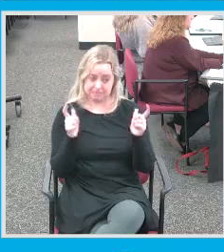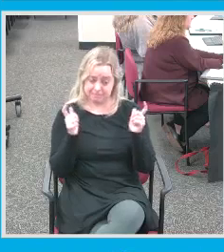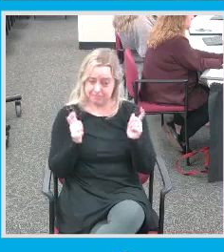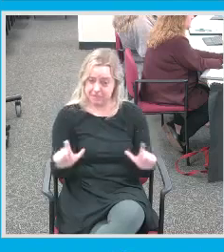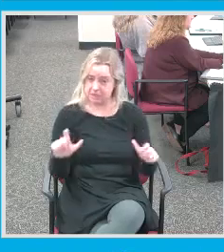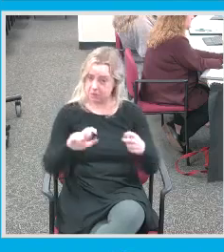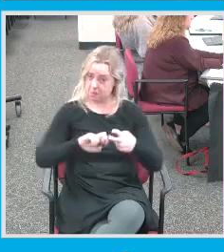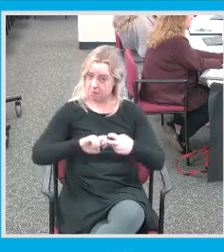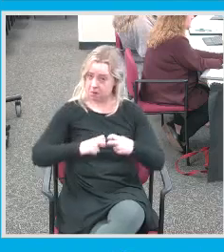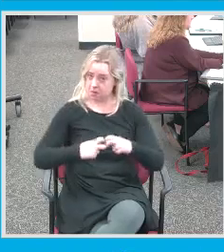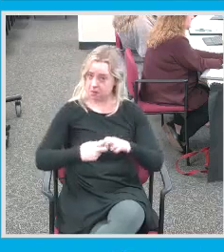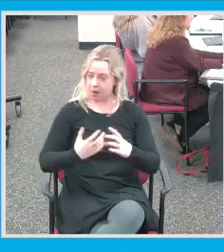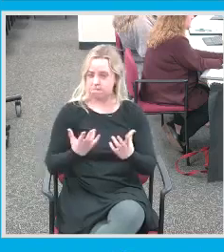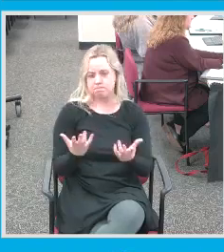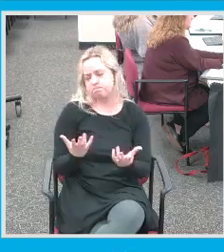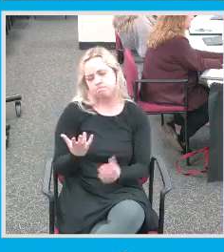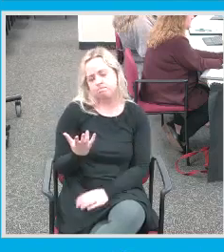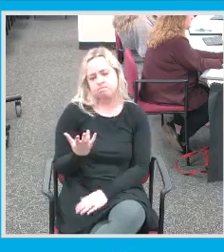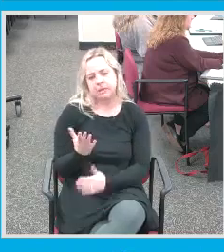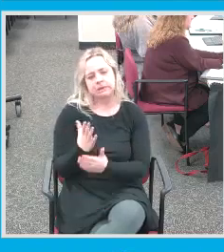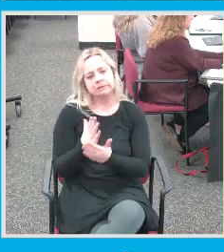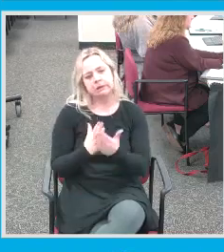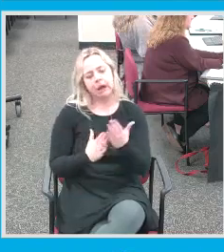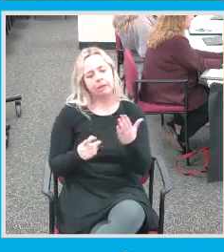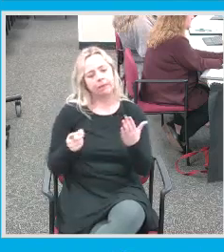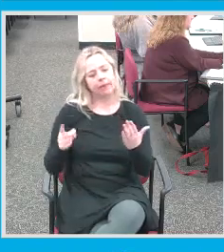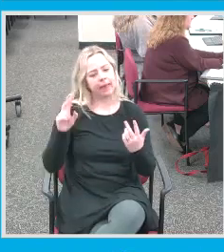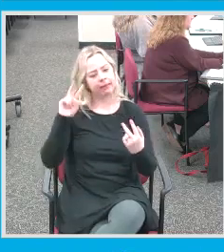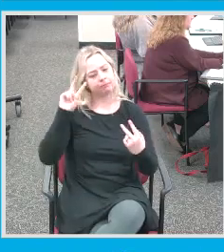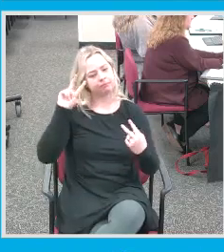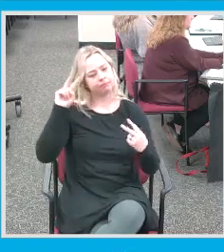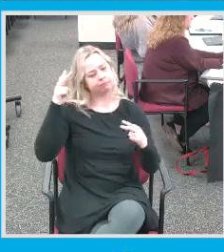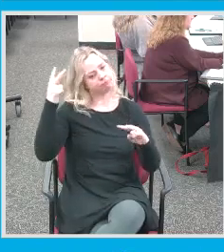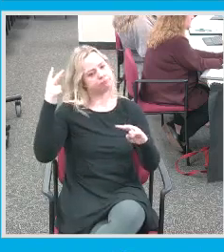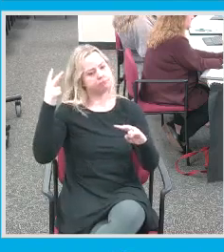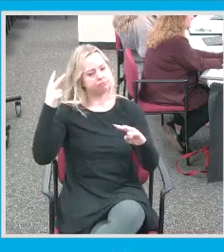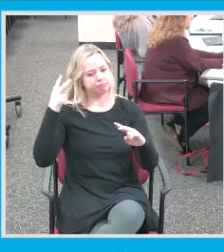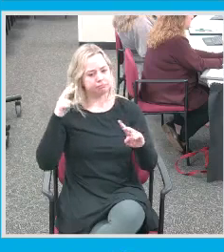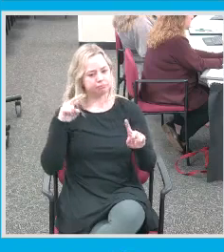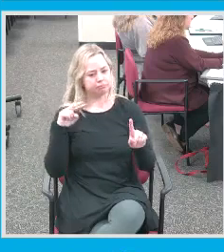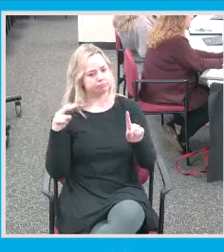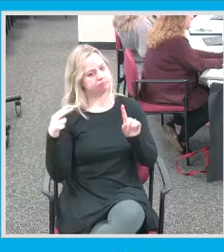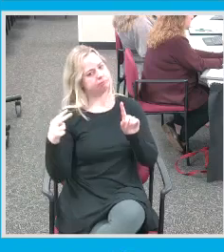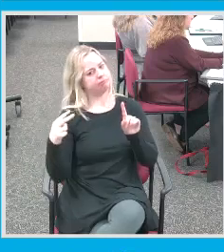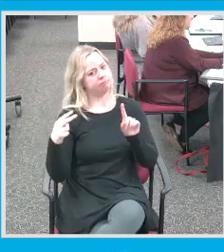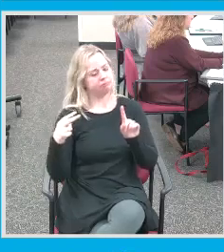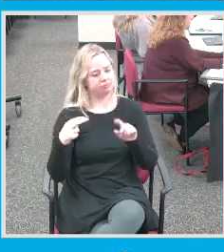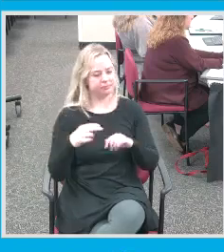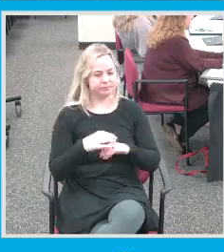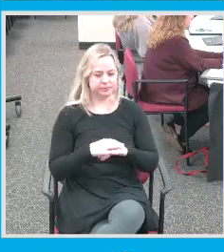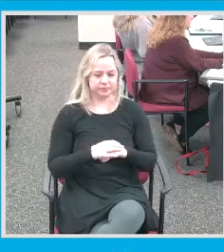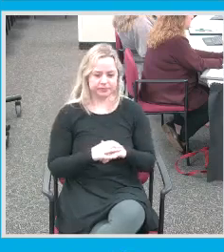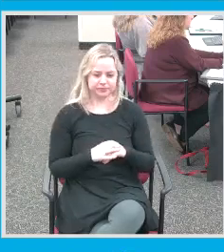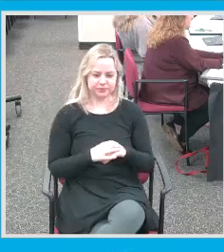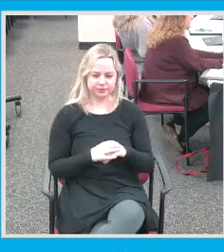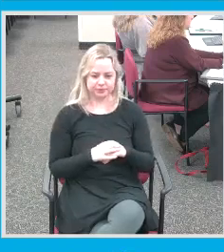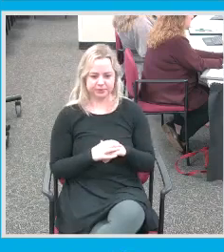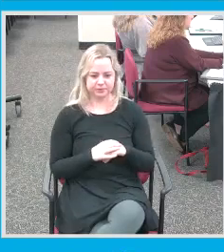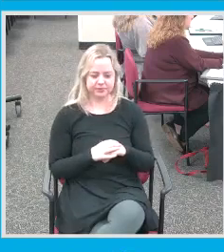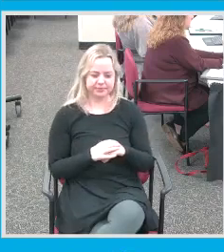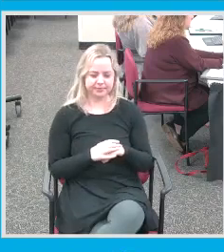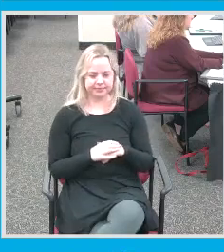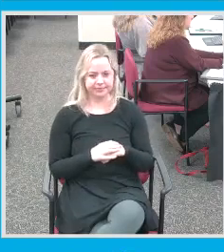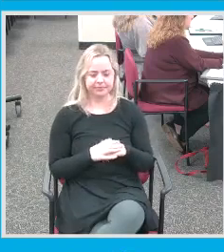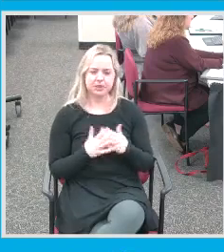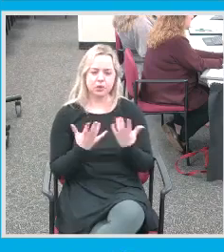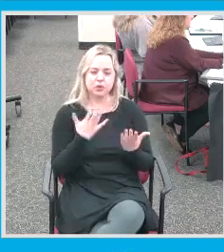as some perceive it to be. Honestly think it's that bad. Maybe we can do some work to shed light